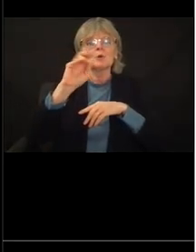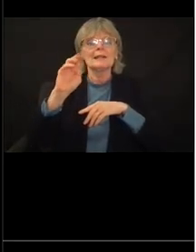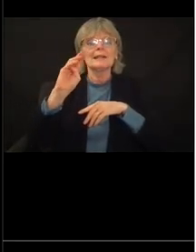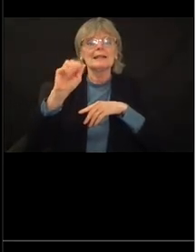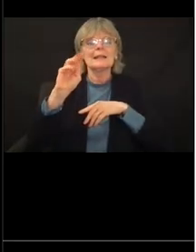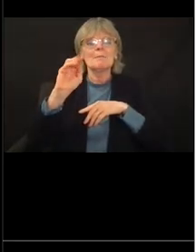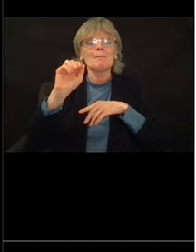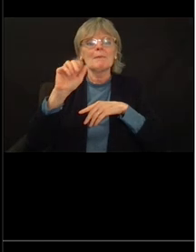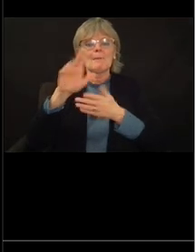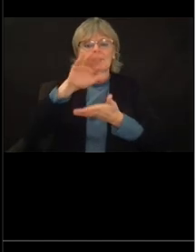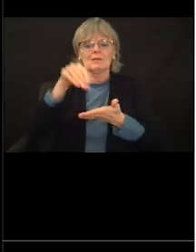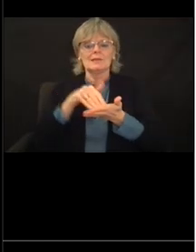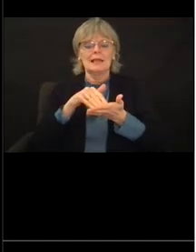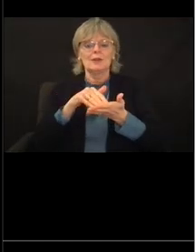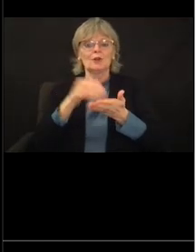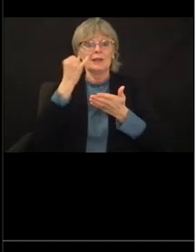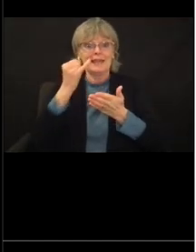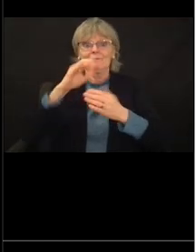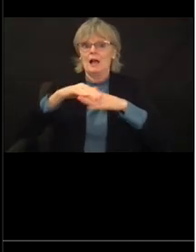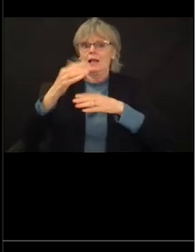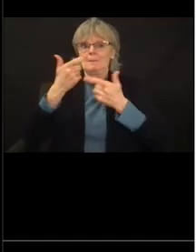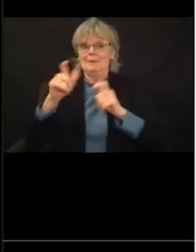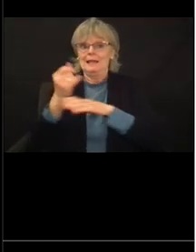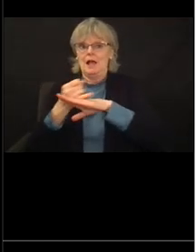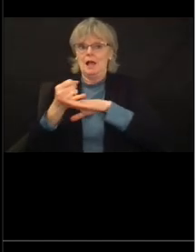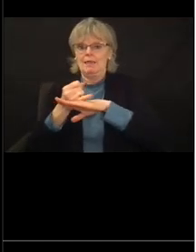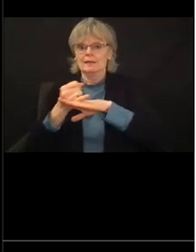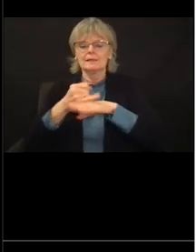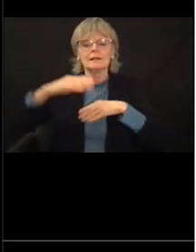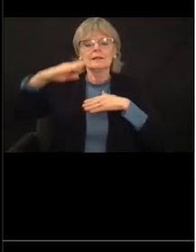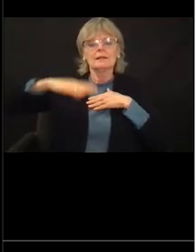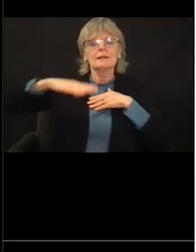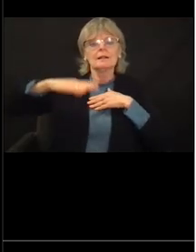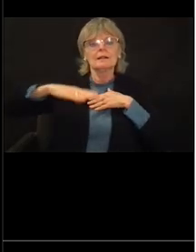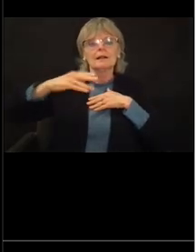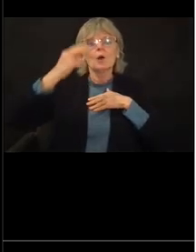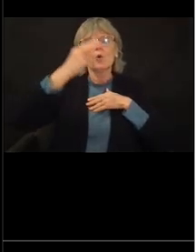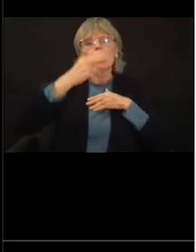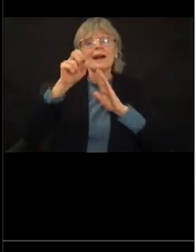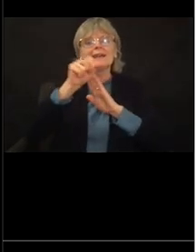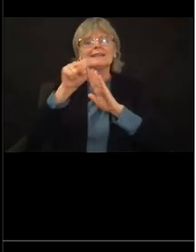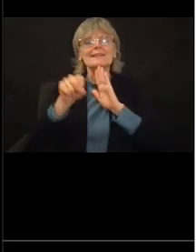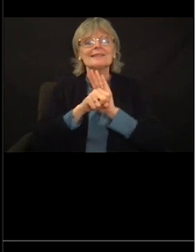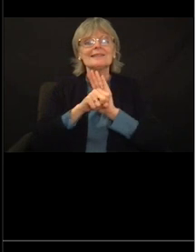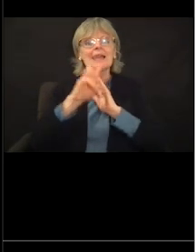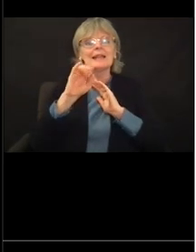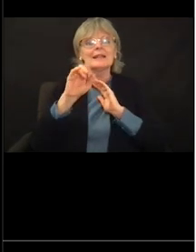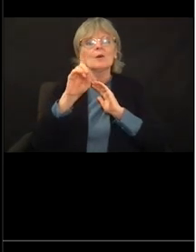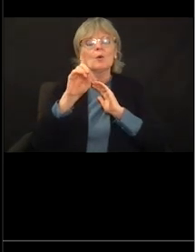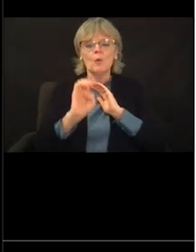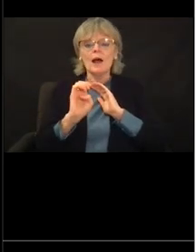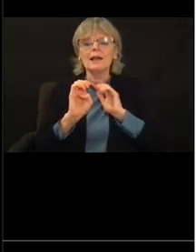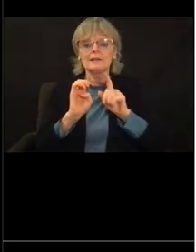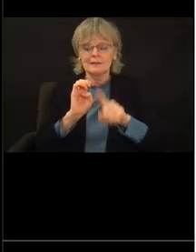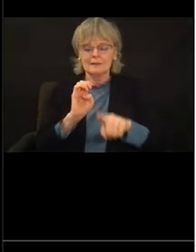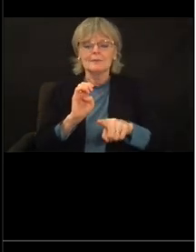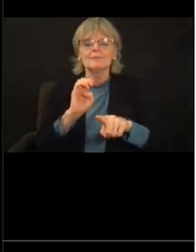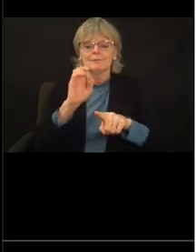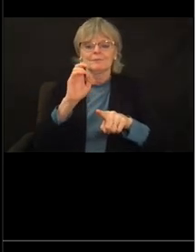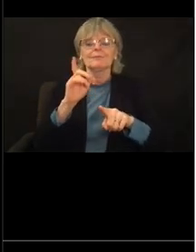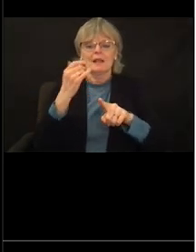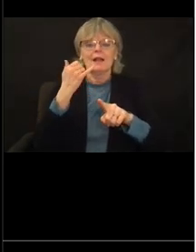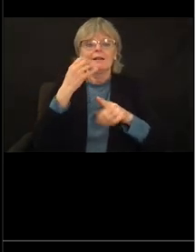number. So that's only if you're on the Big Island. And then the one on the bottom is the Hawaii Statewide Marine Animal Stranding, Entanglement and Reporting